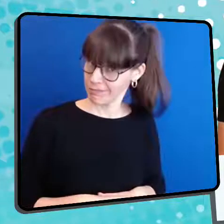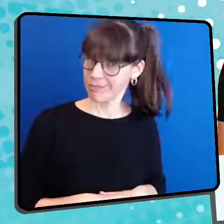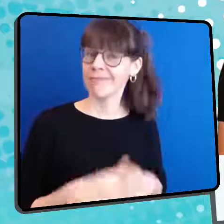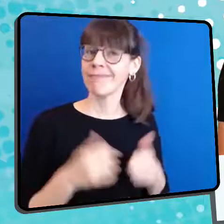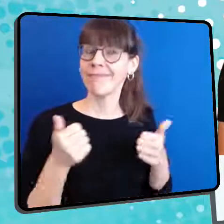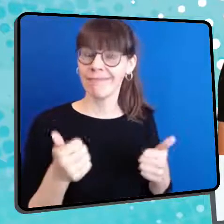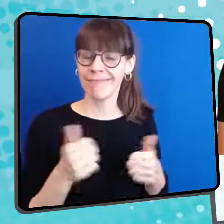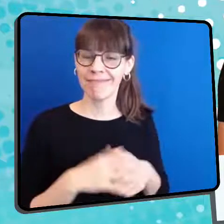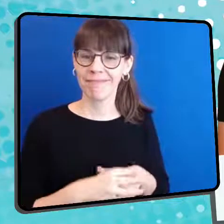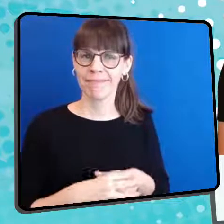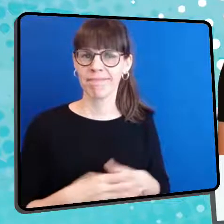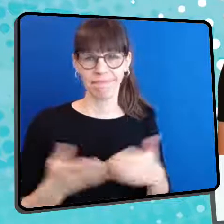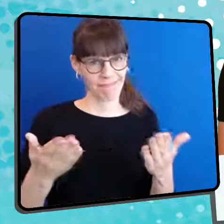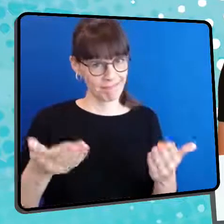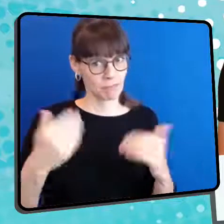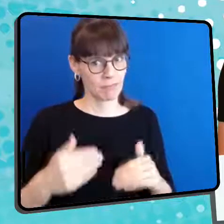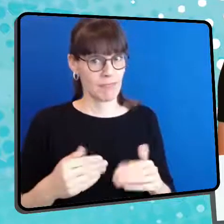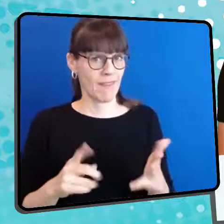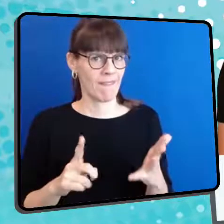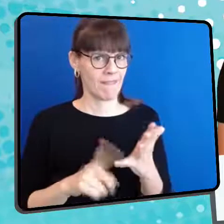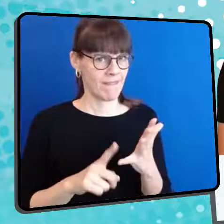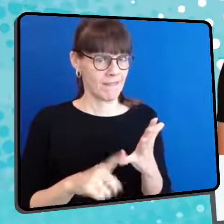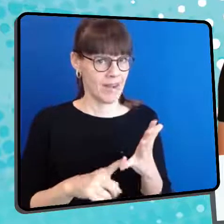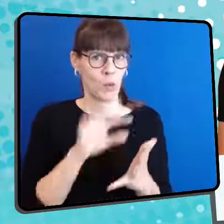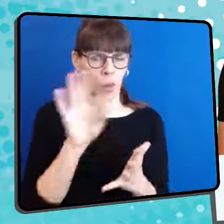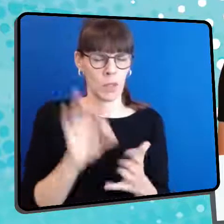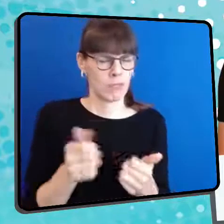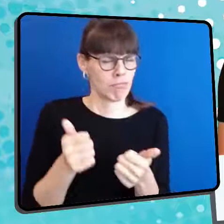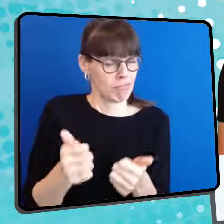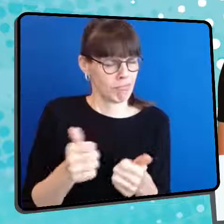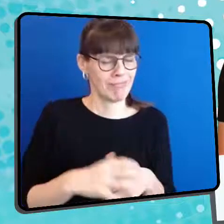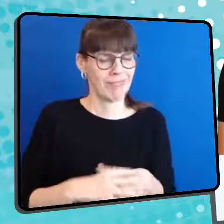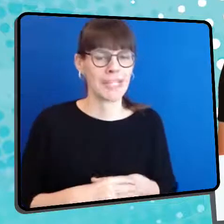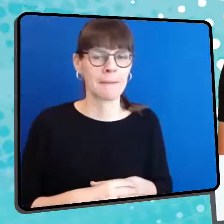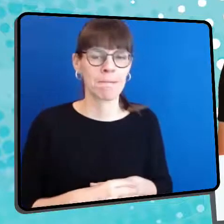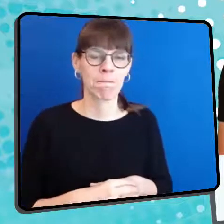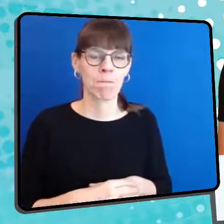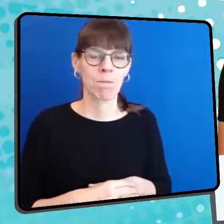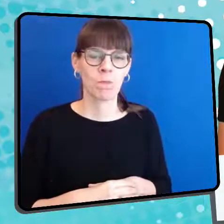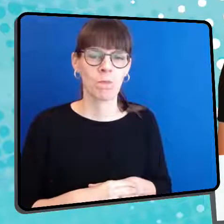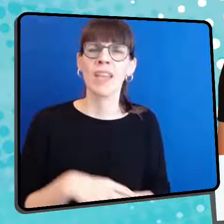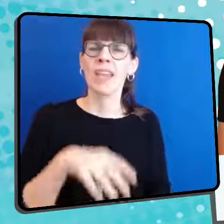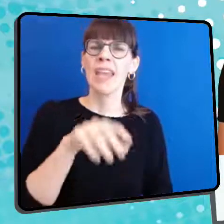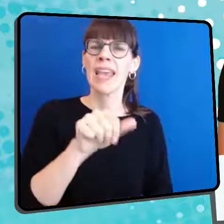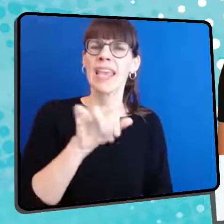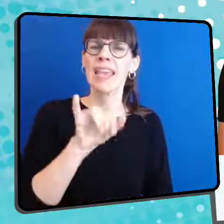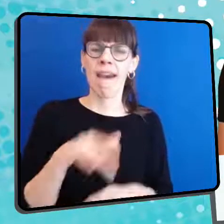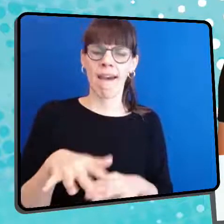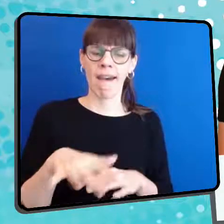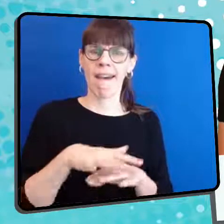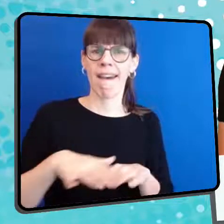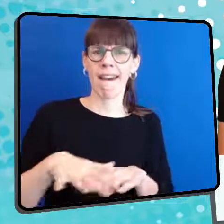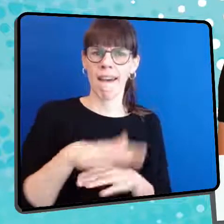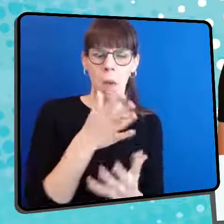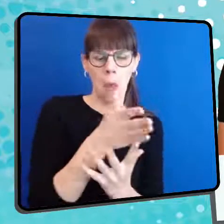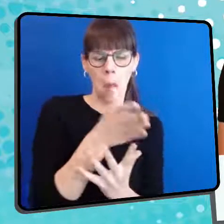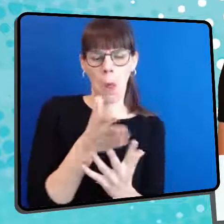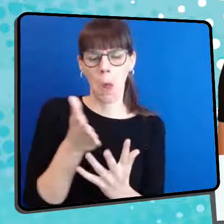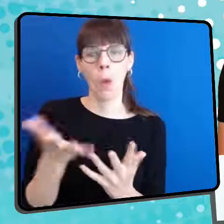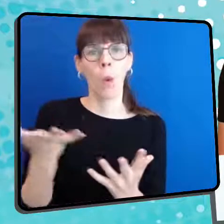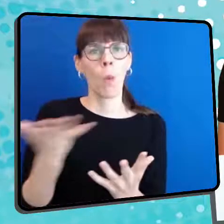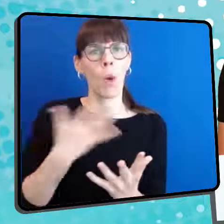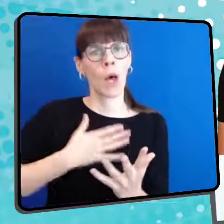brilliant job, Willem. What area of AI is on your list to skill up on next? So what's the next thing in AI you want to learn?